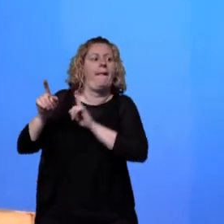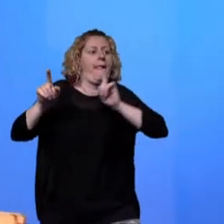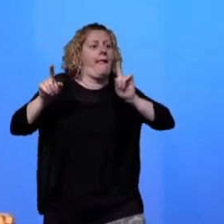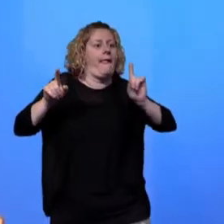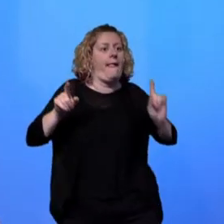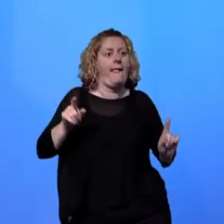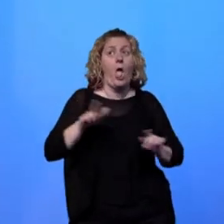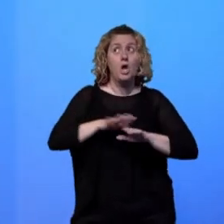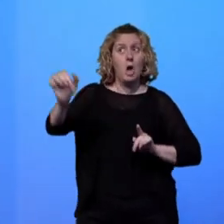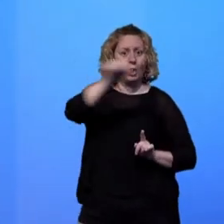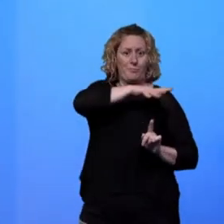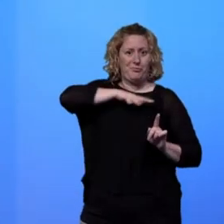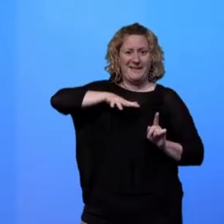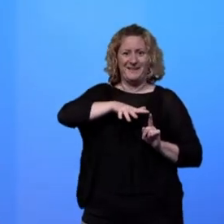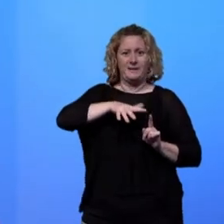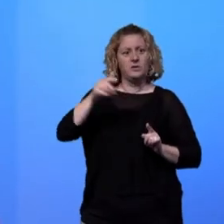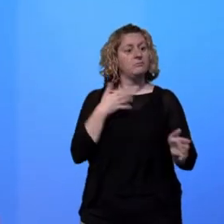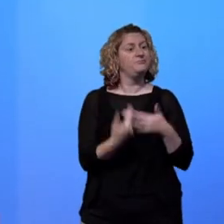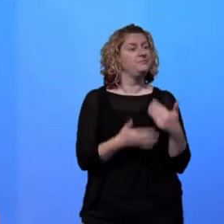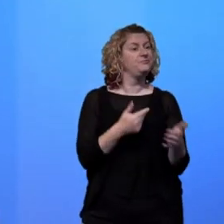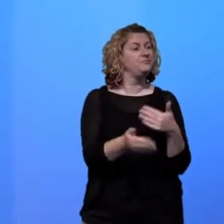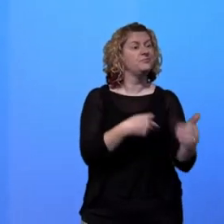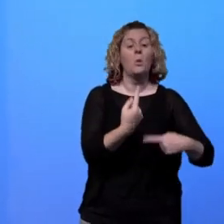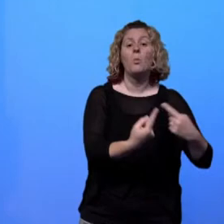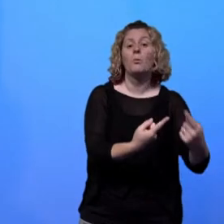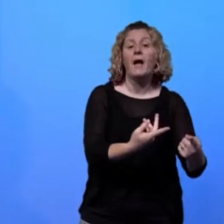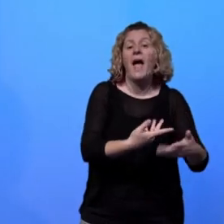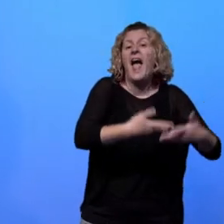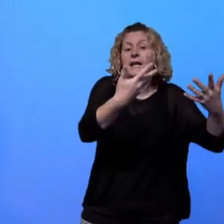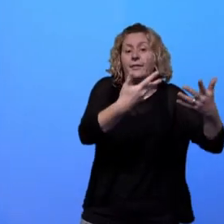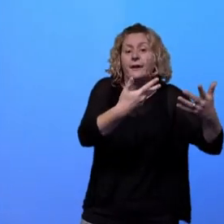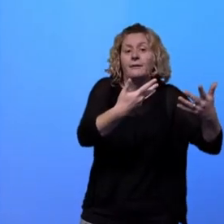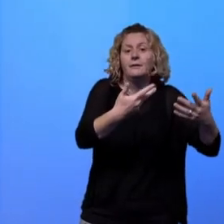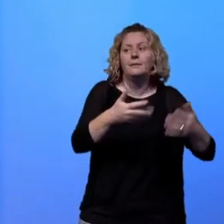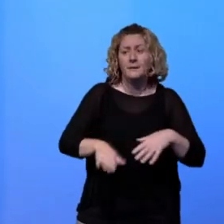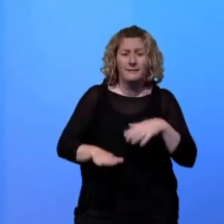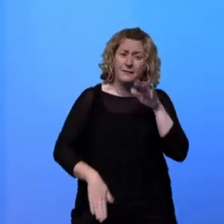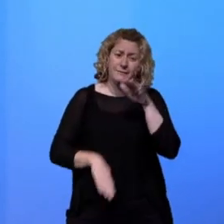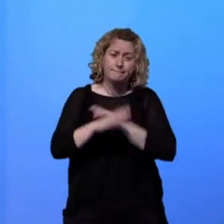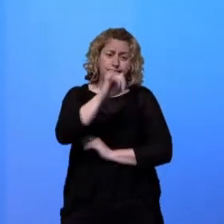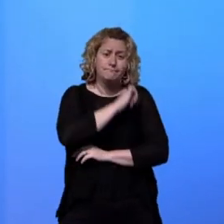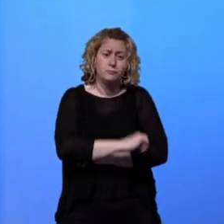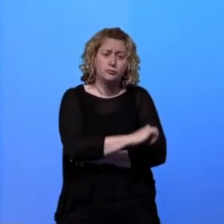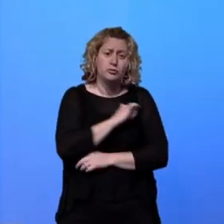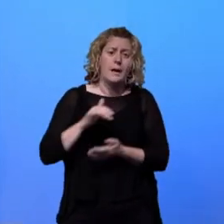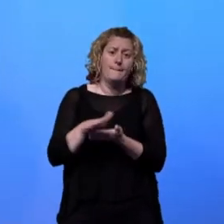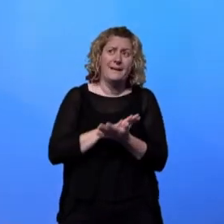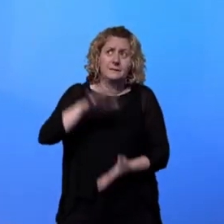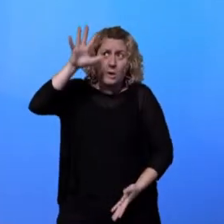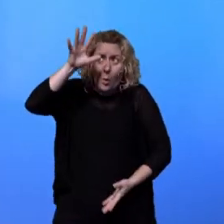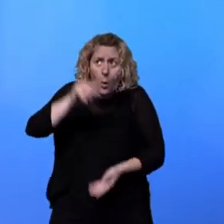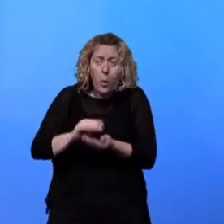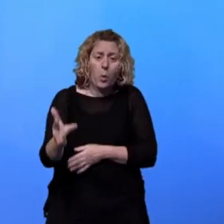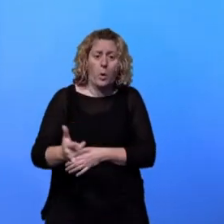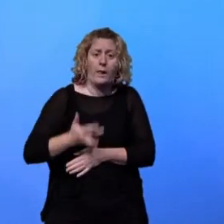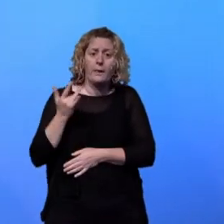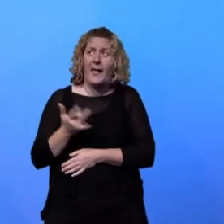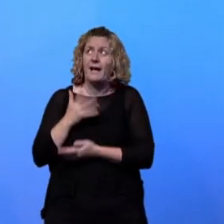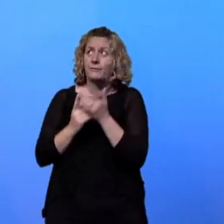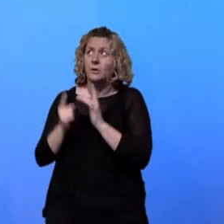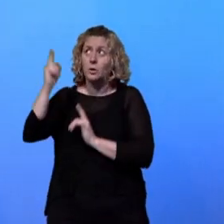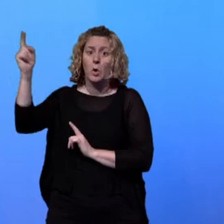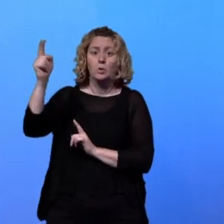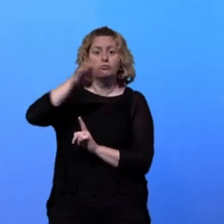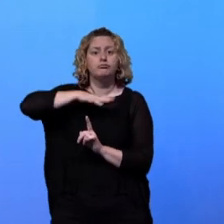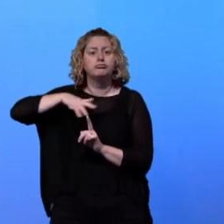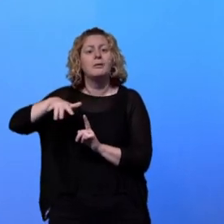that reality. But maturity is you live all your life in God's presence. So is he going to flirt with the belief, Achan, that no